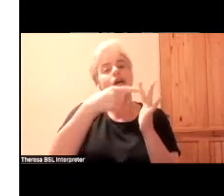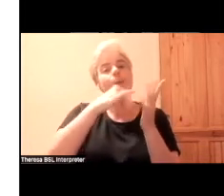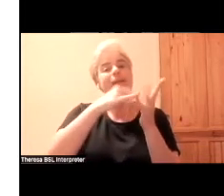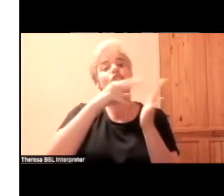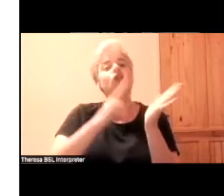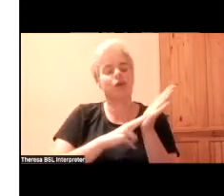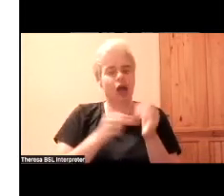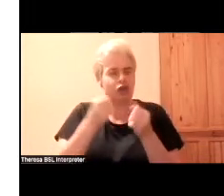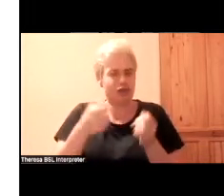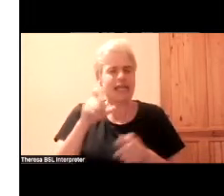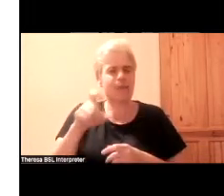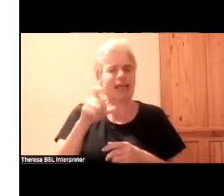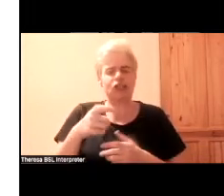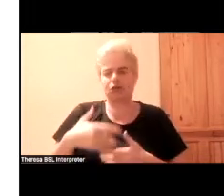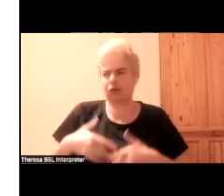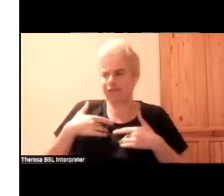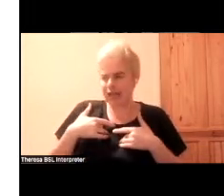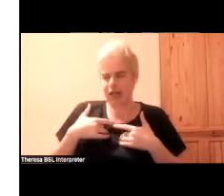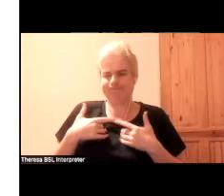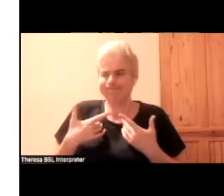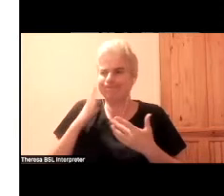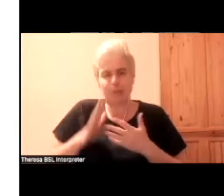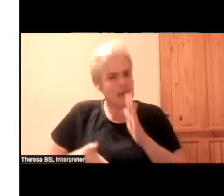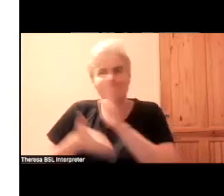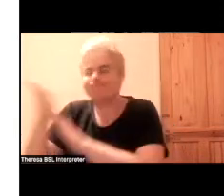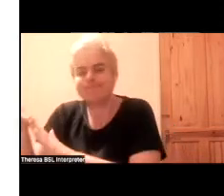Great Commission urges us to go.